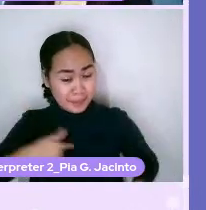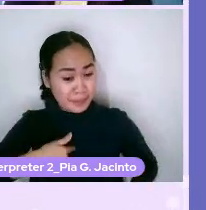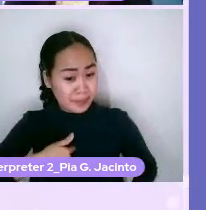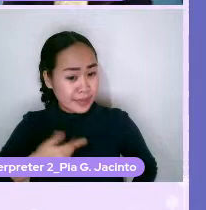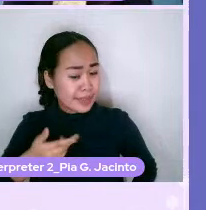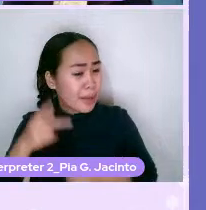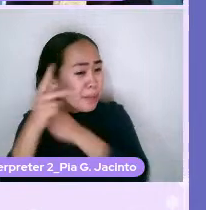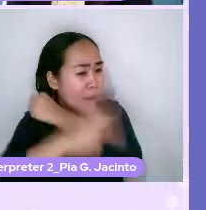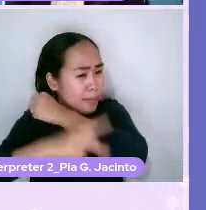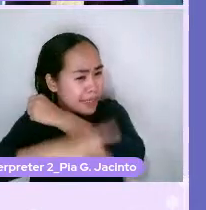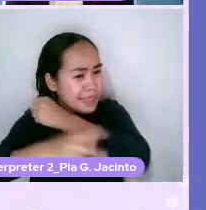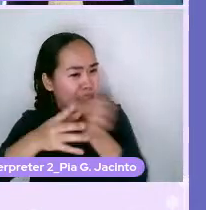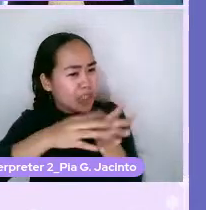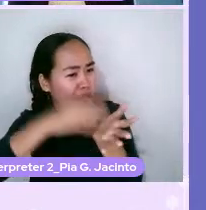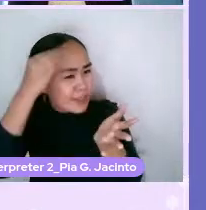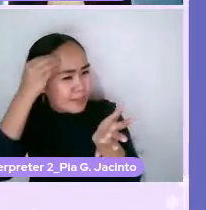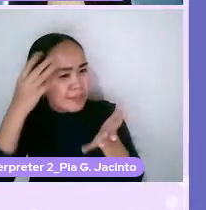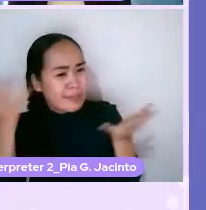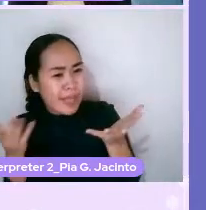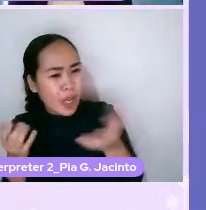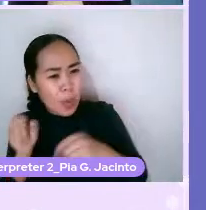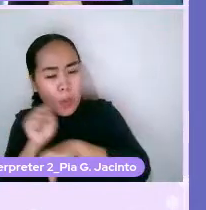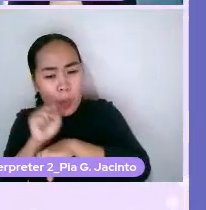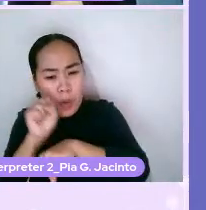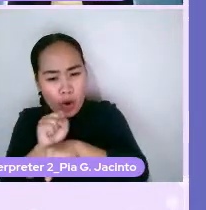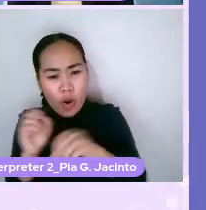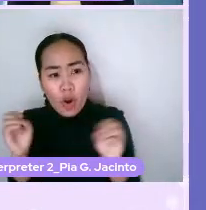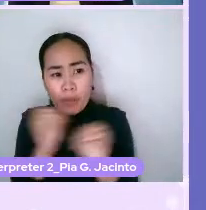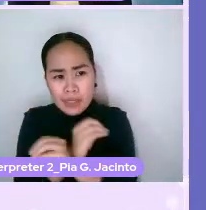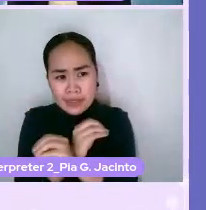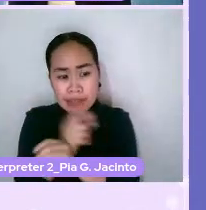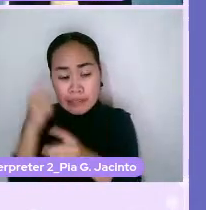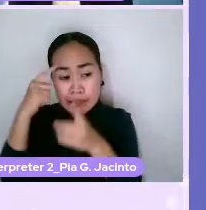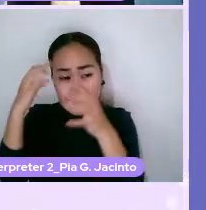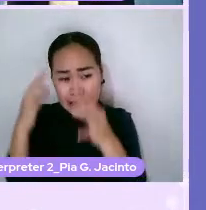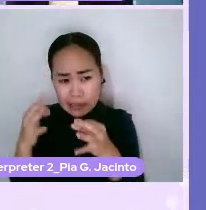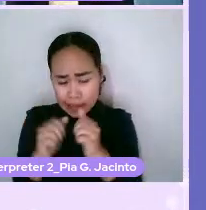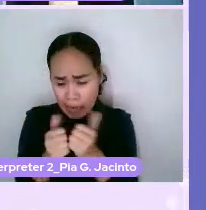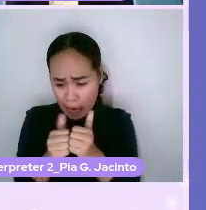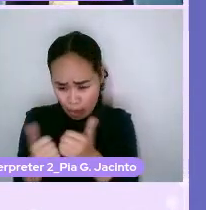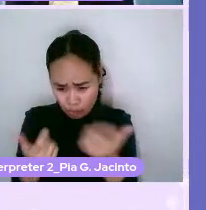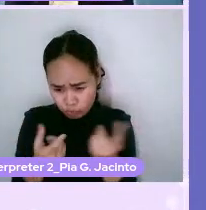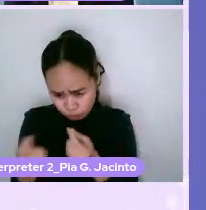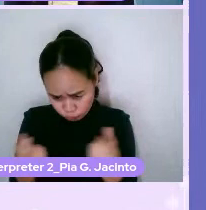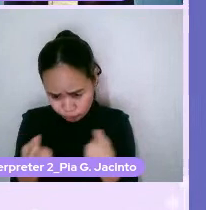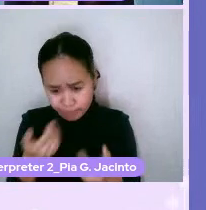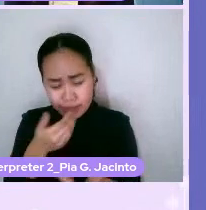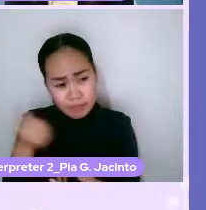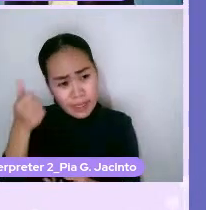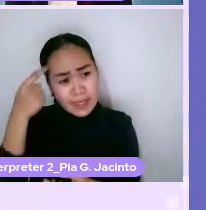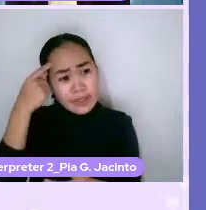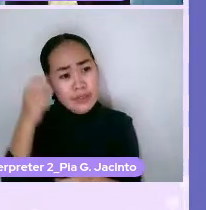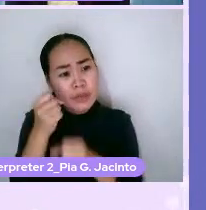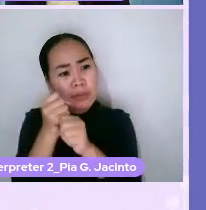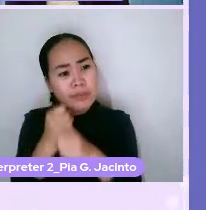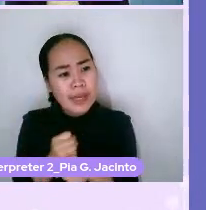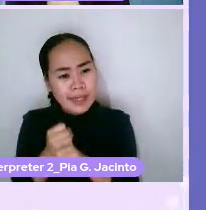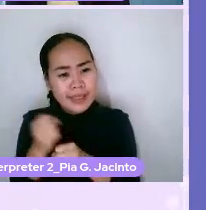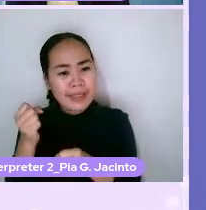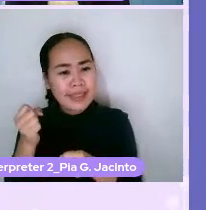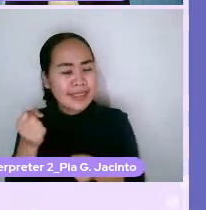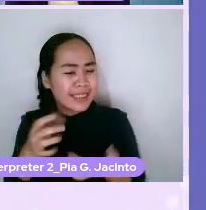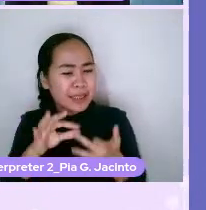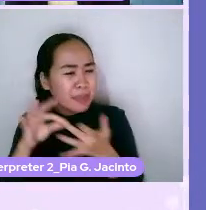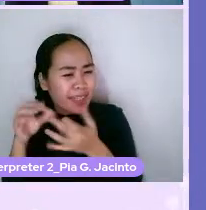office. A decision of a girl student to do her best to manage maintaining to be in a special science class is the